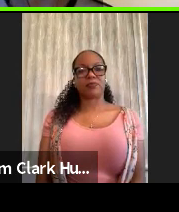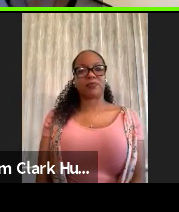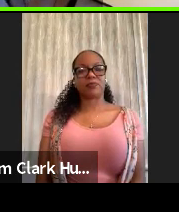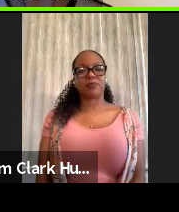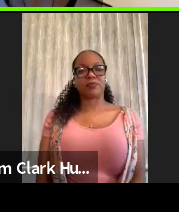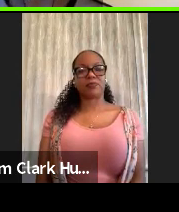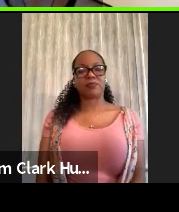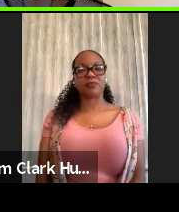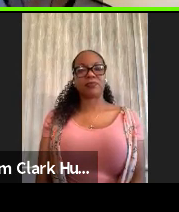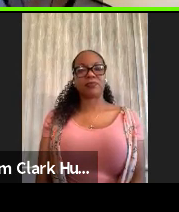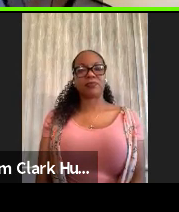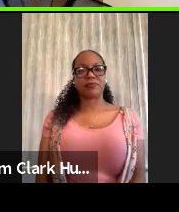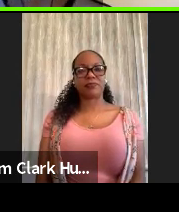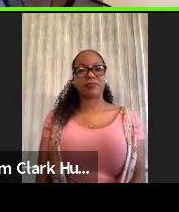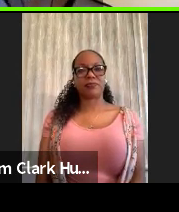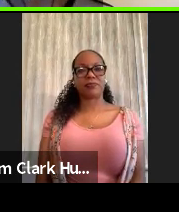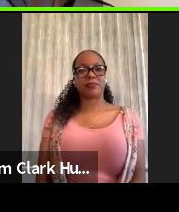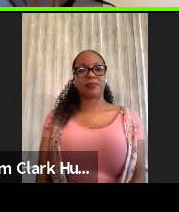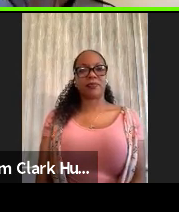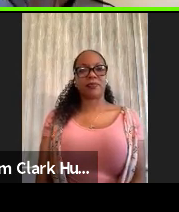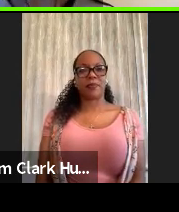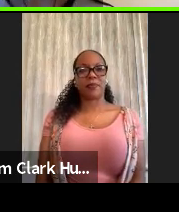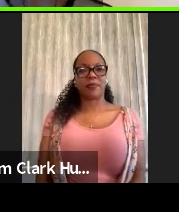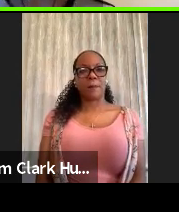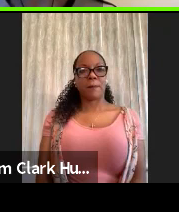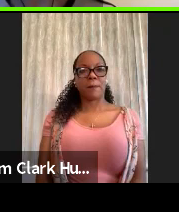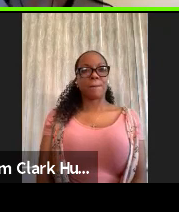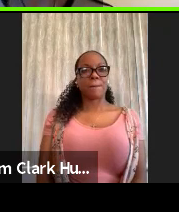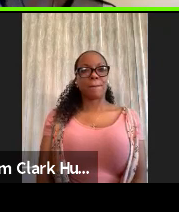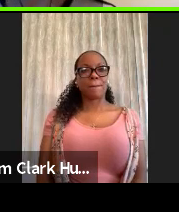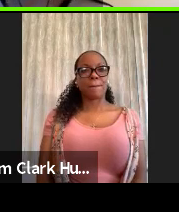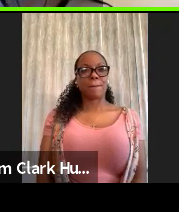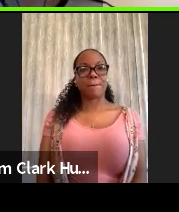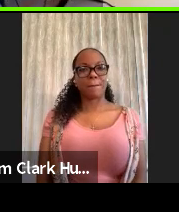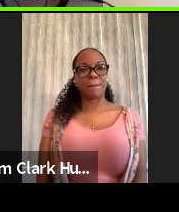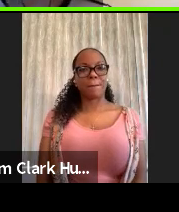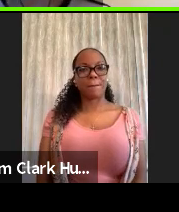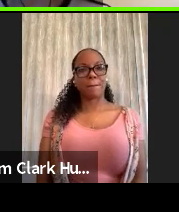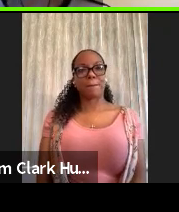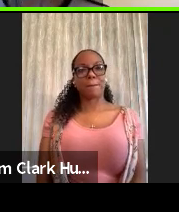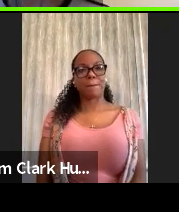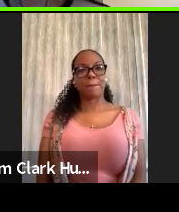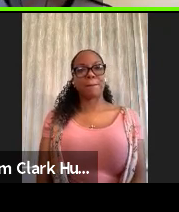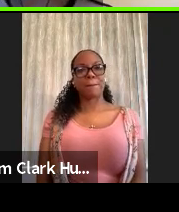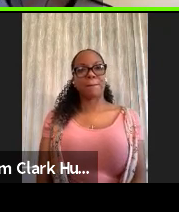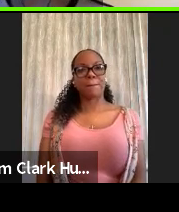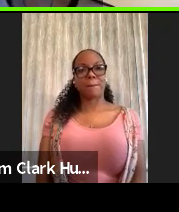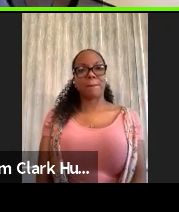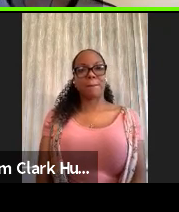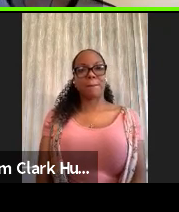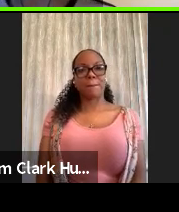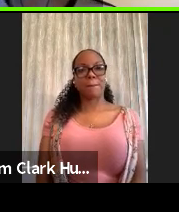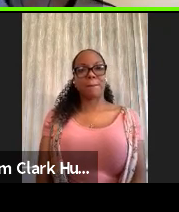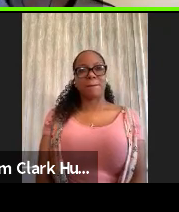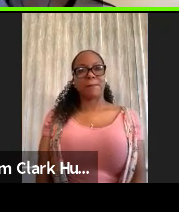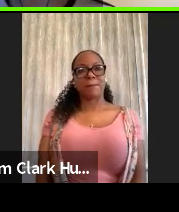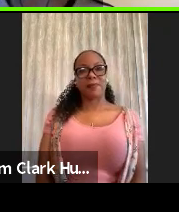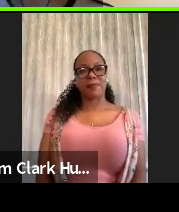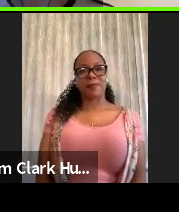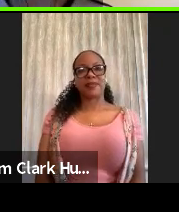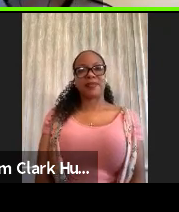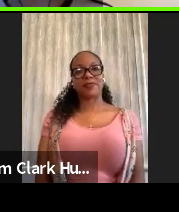shelter beds. So repairing and forging relationships with those community stakeholders is very important to